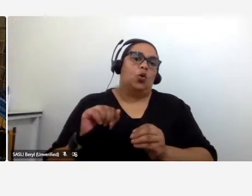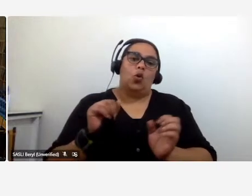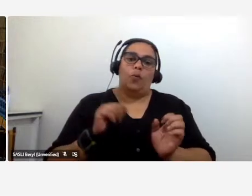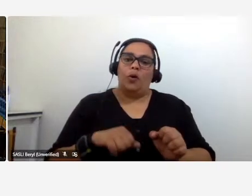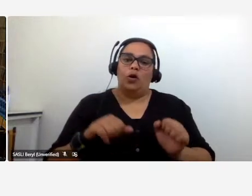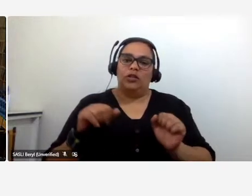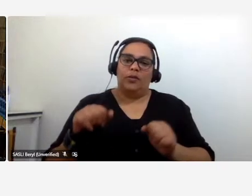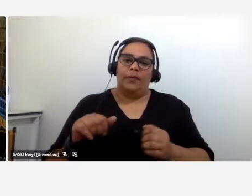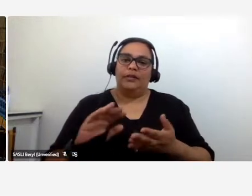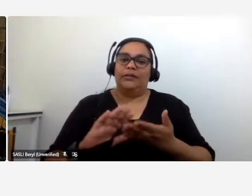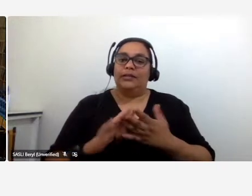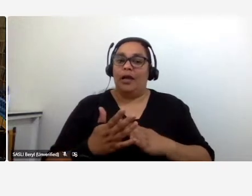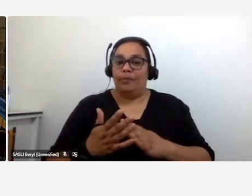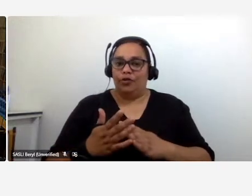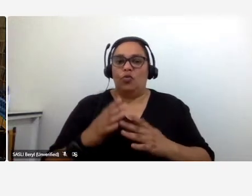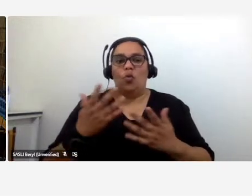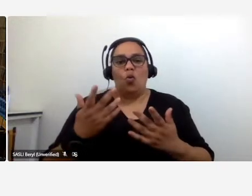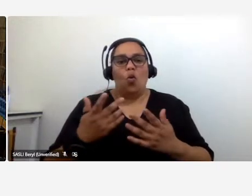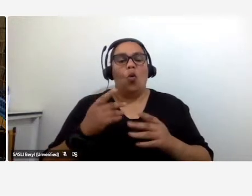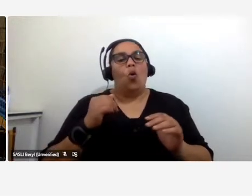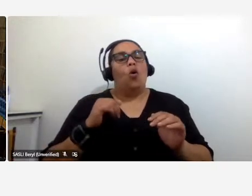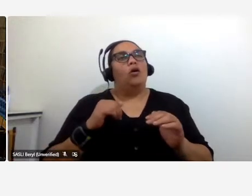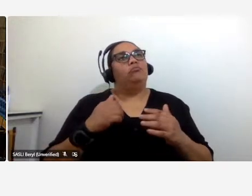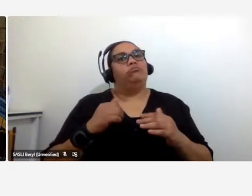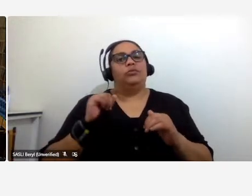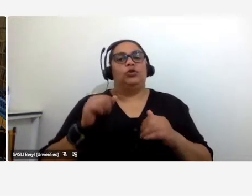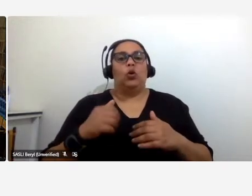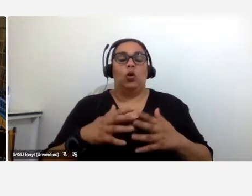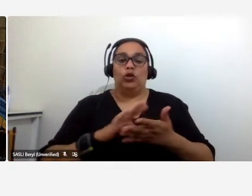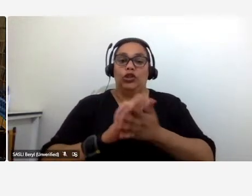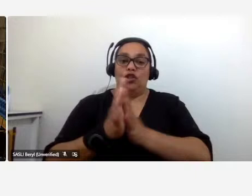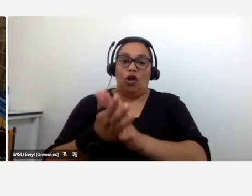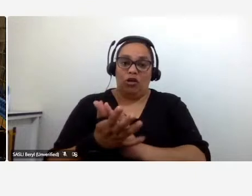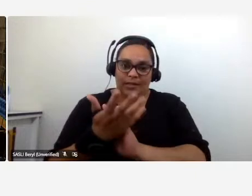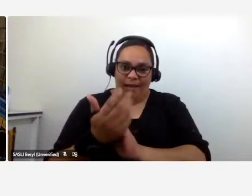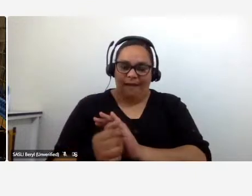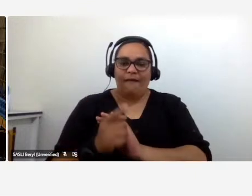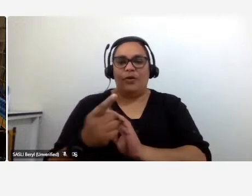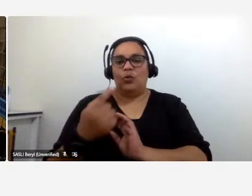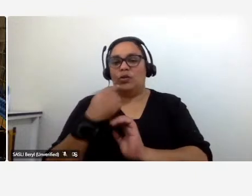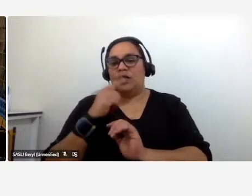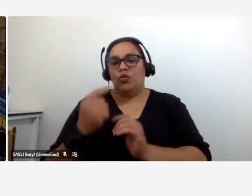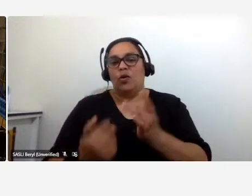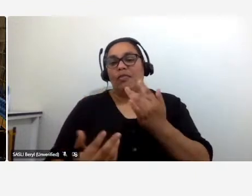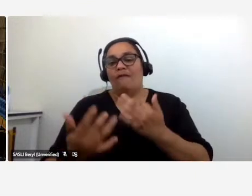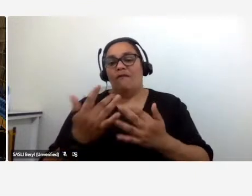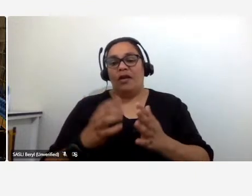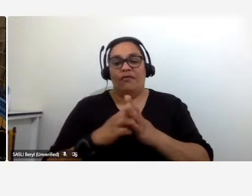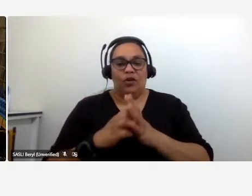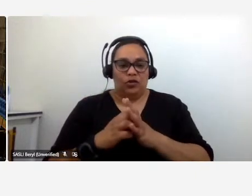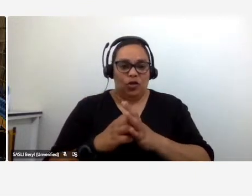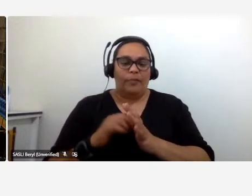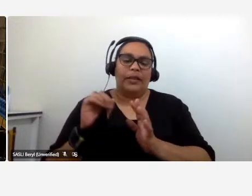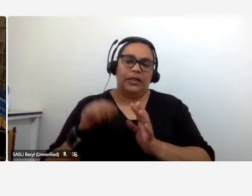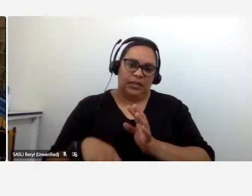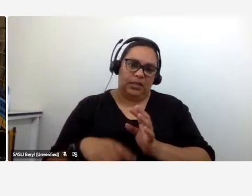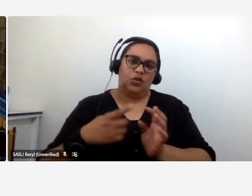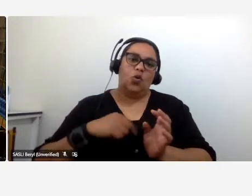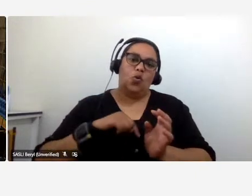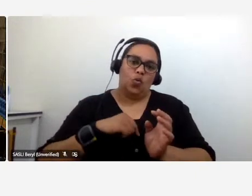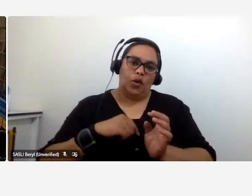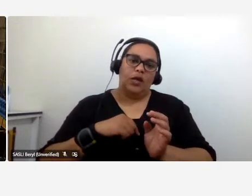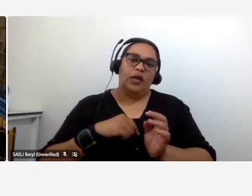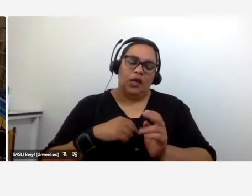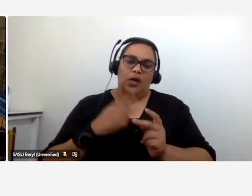possible damages or even possible disasters. You mentioned the fire, for example. Yes, we